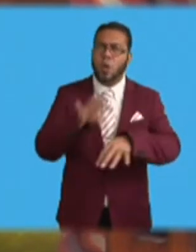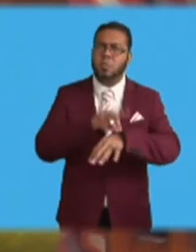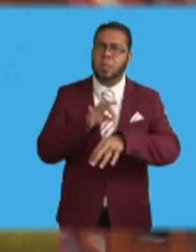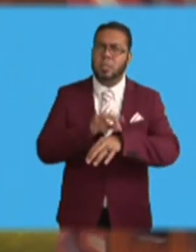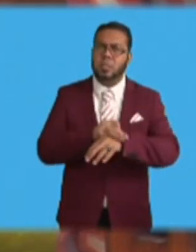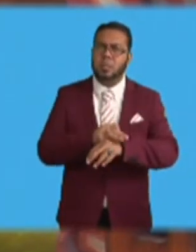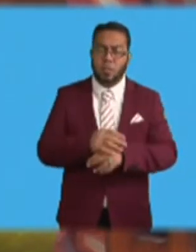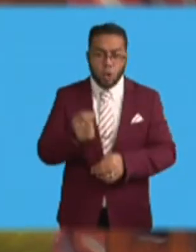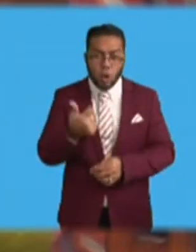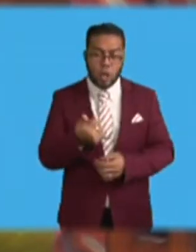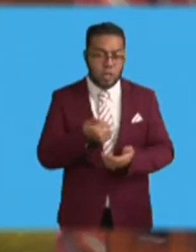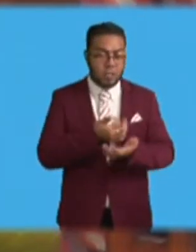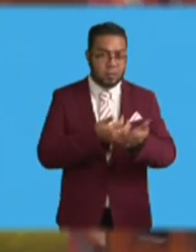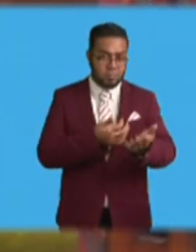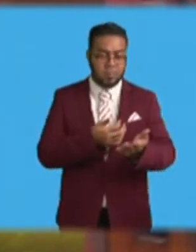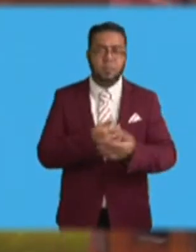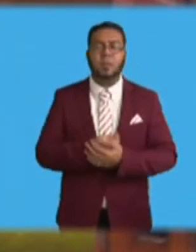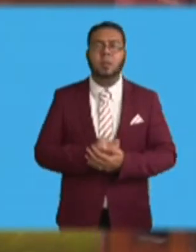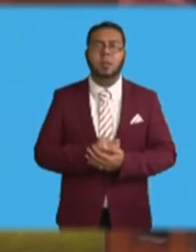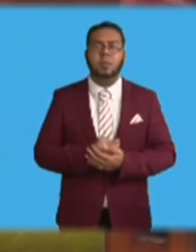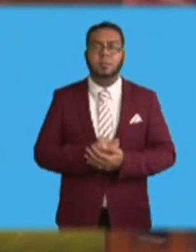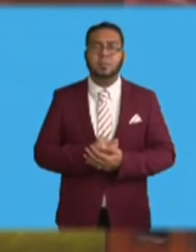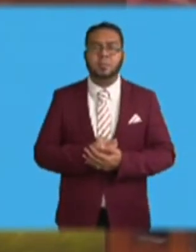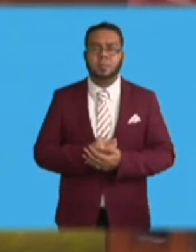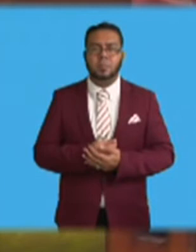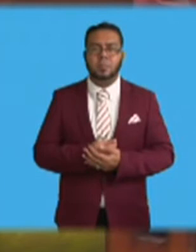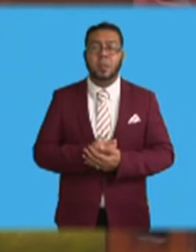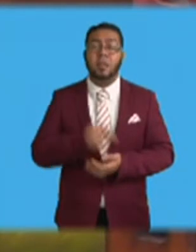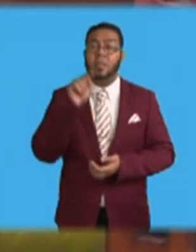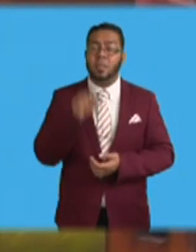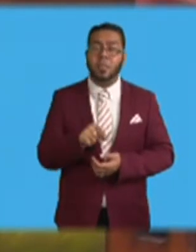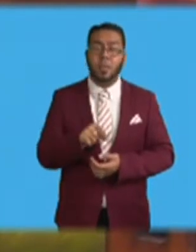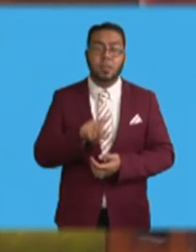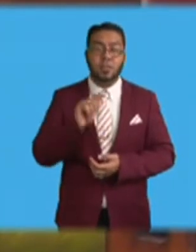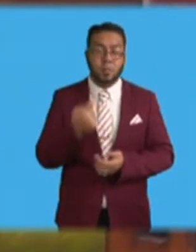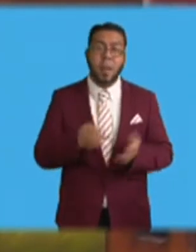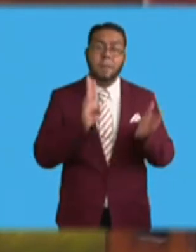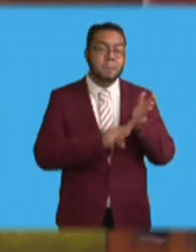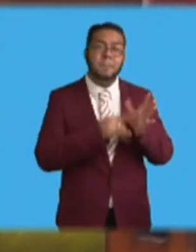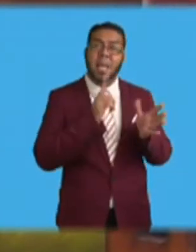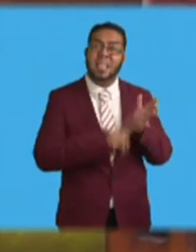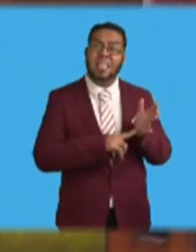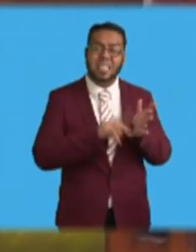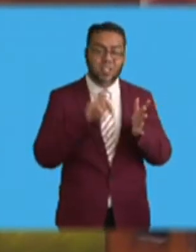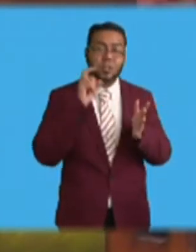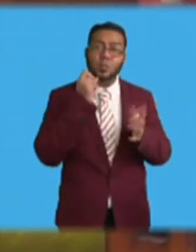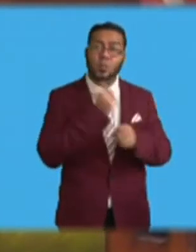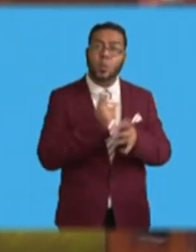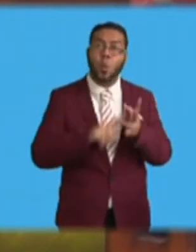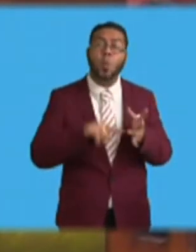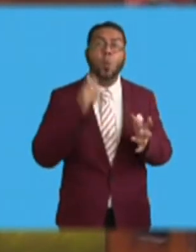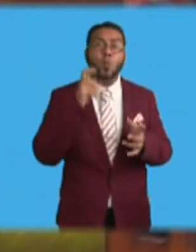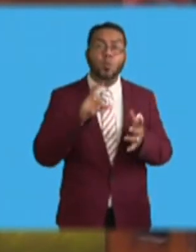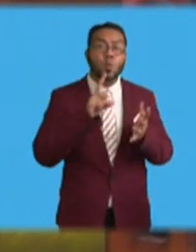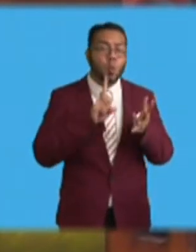early stages. And that is still ongoing, Madam Speaker. Madam Speaker, the term meningococcal refers to any illness caused by this